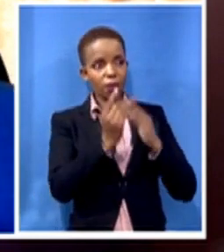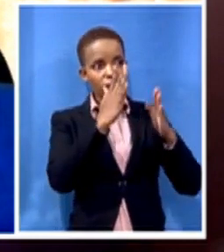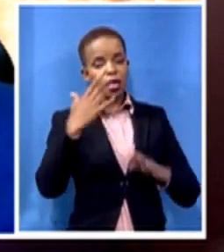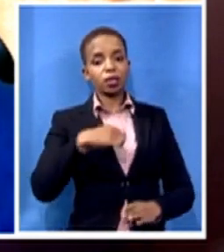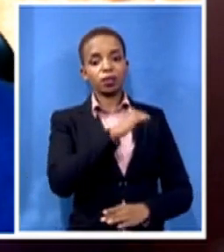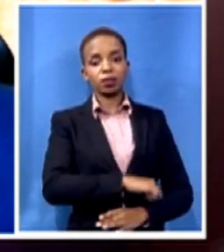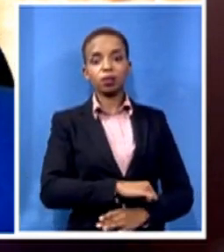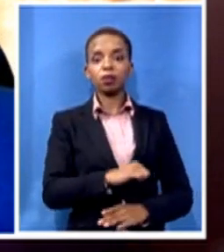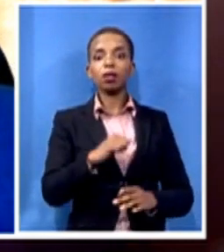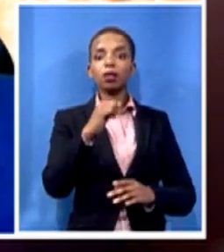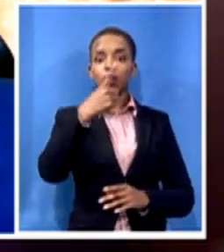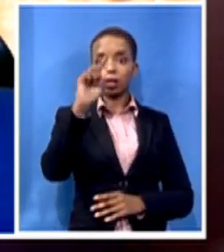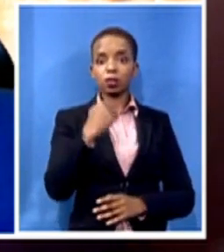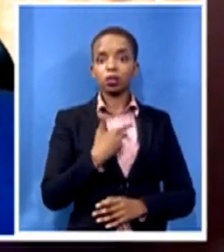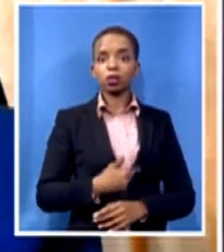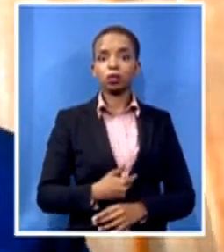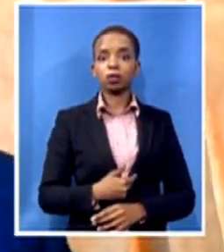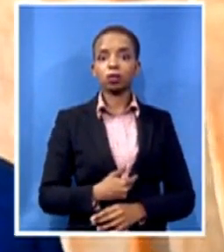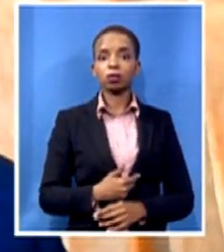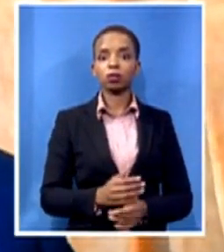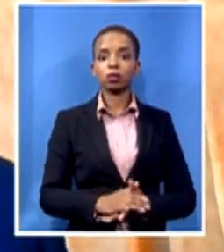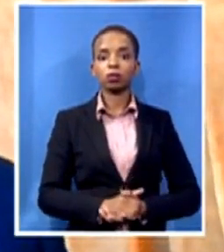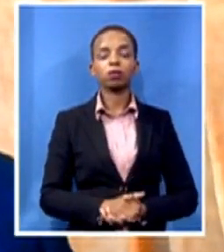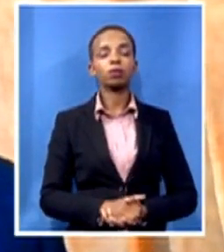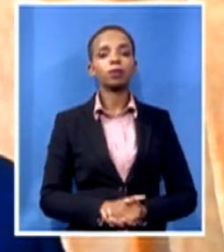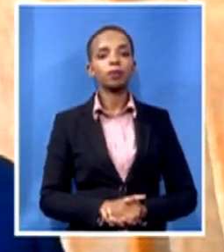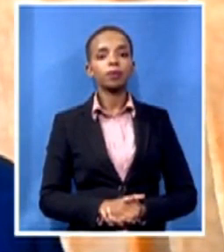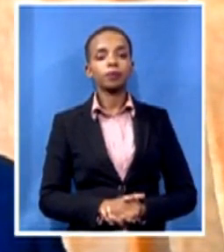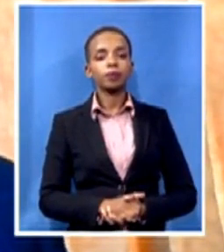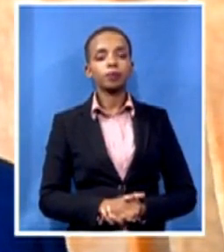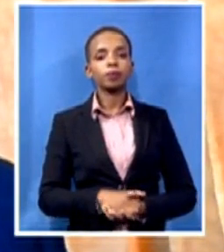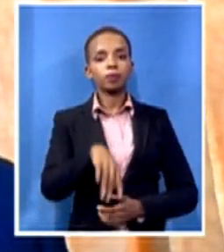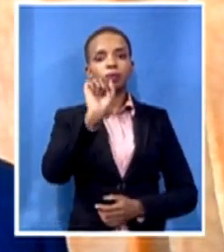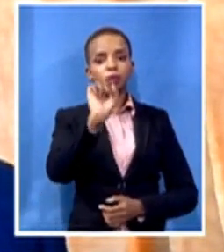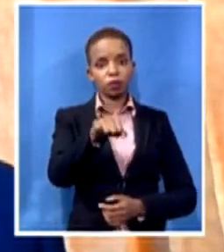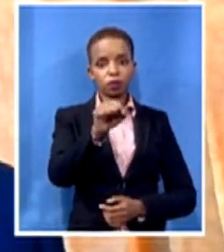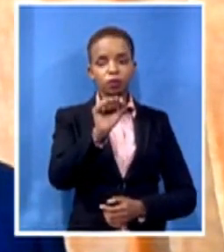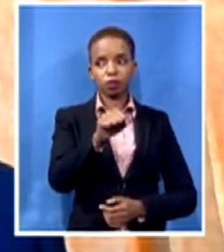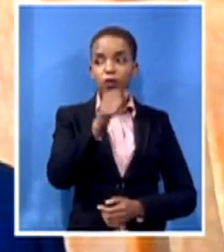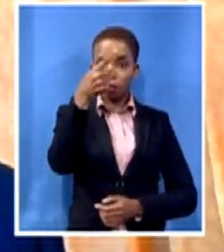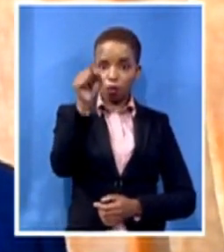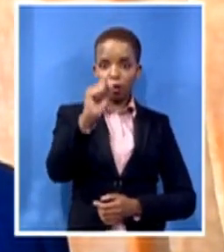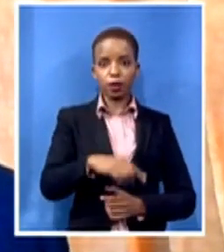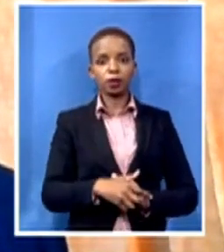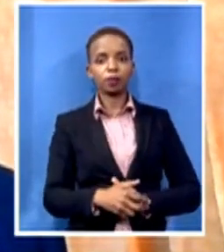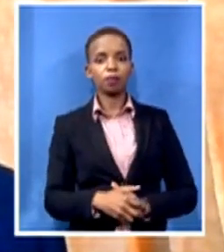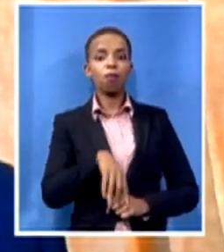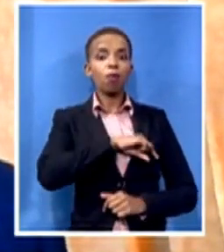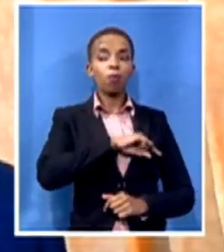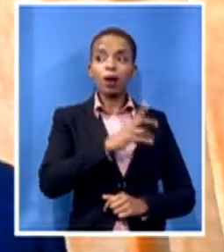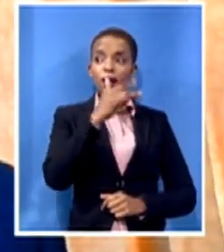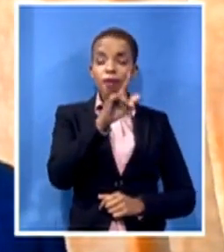So it is correct in a way that if you look at the virus population, even in the same